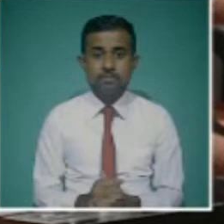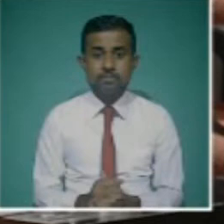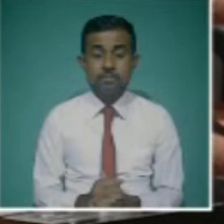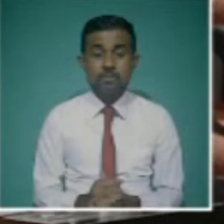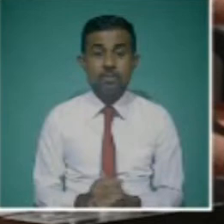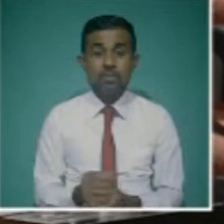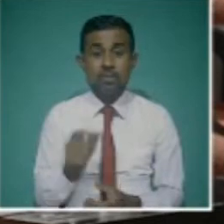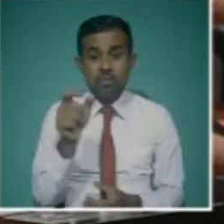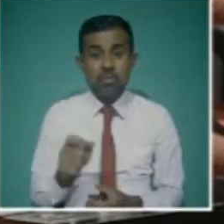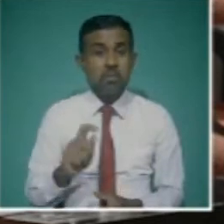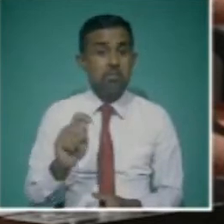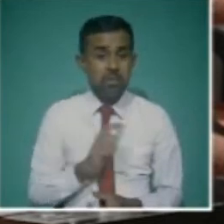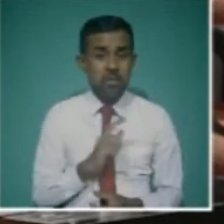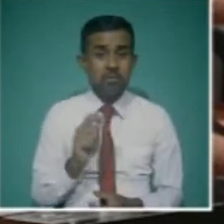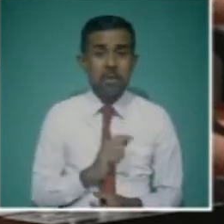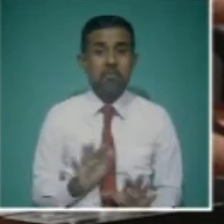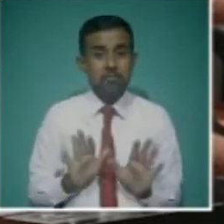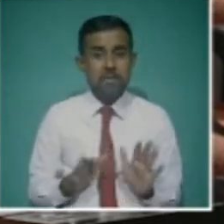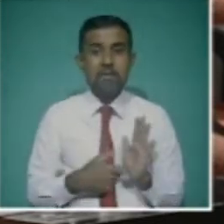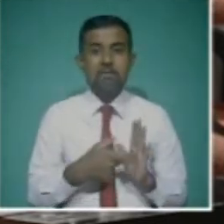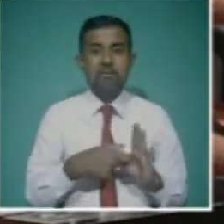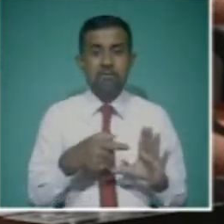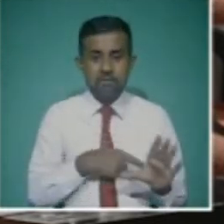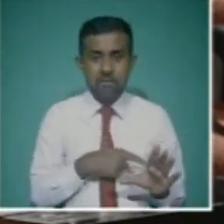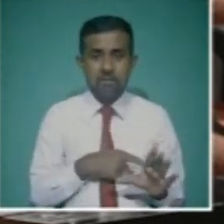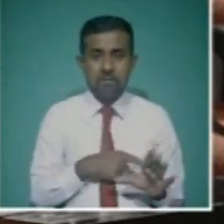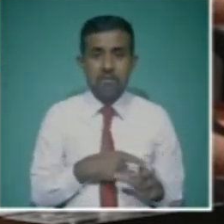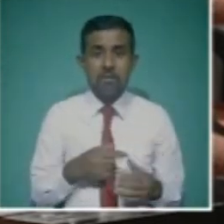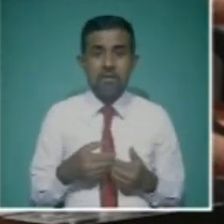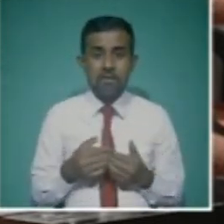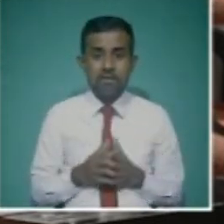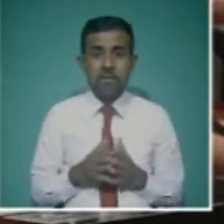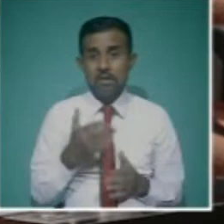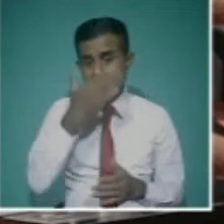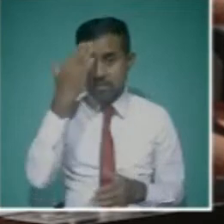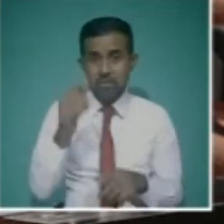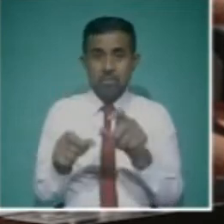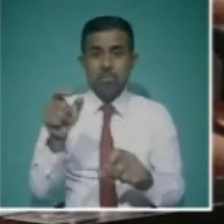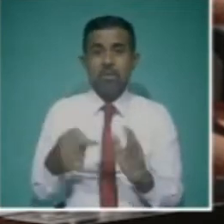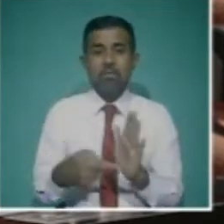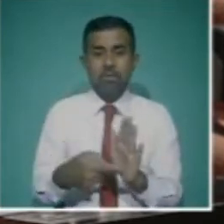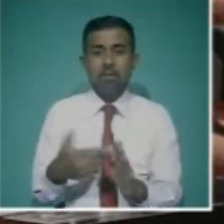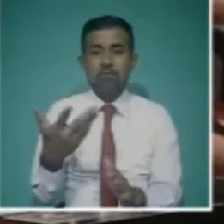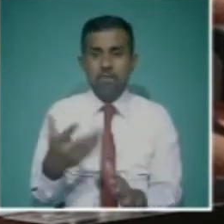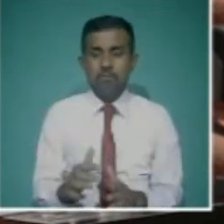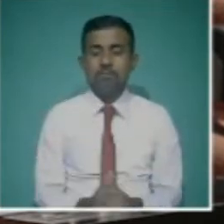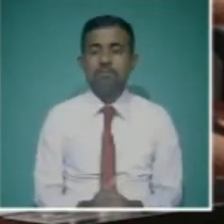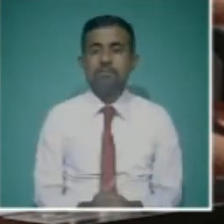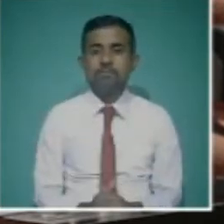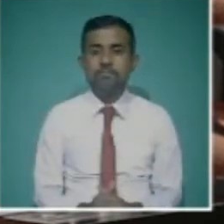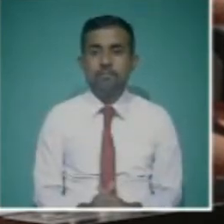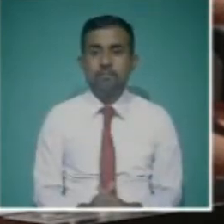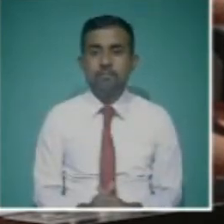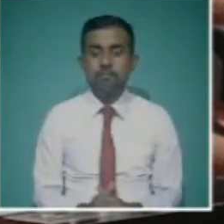Now, isn't this completely unacceptable? What will a person from the Northeast who is willing to sacrifice his